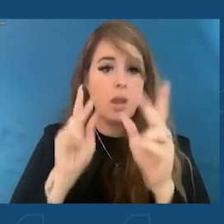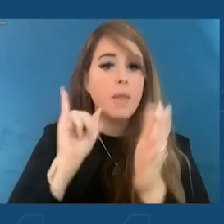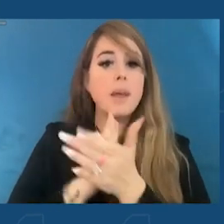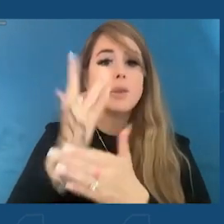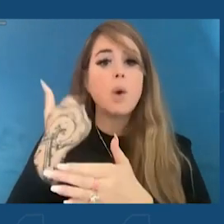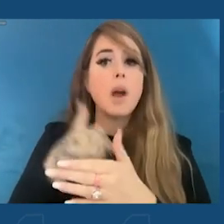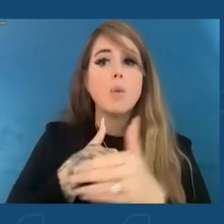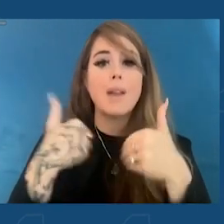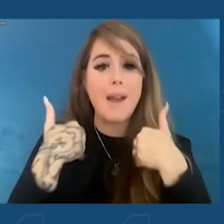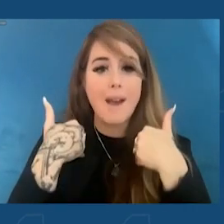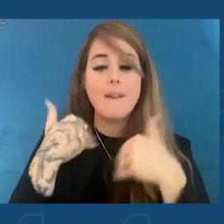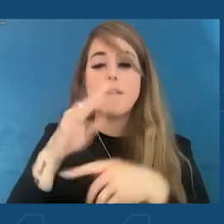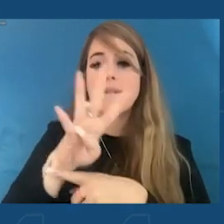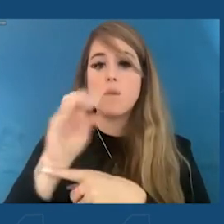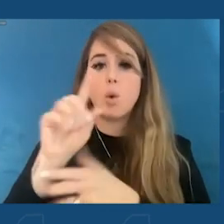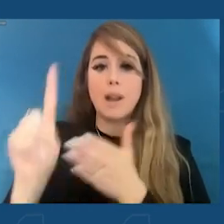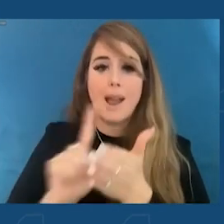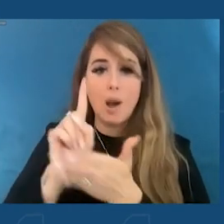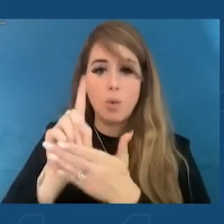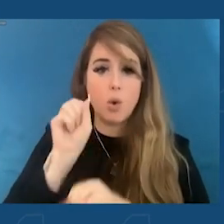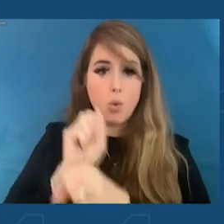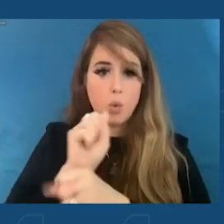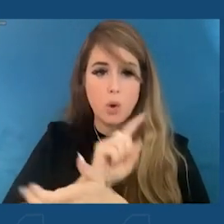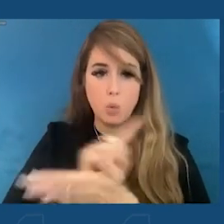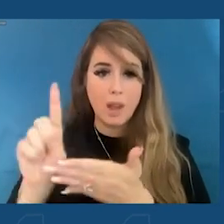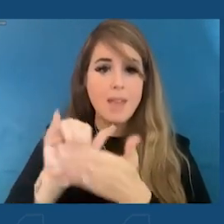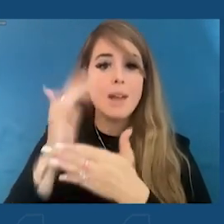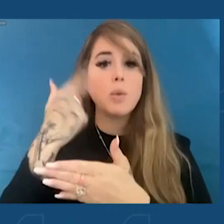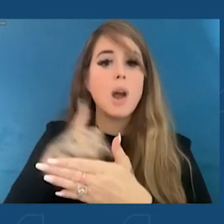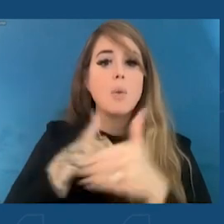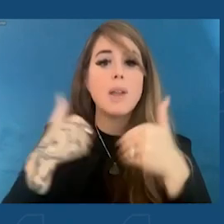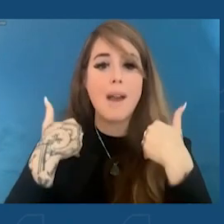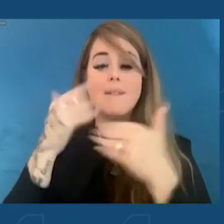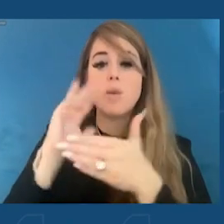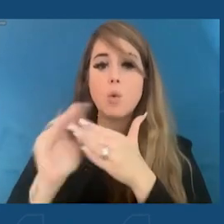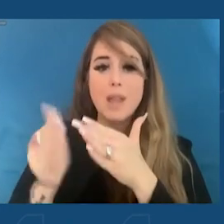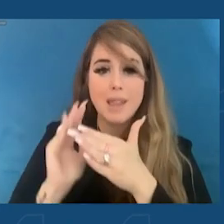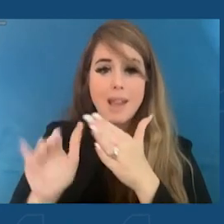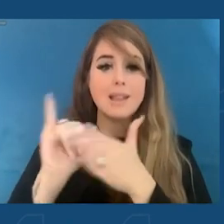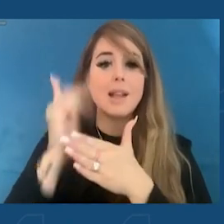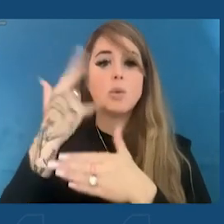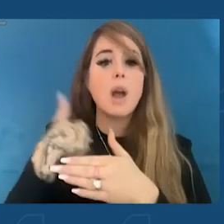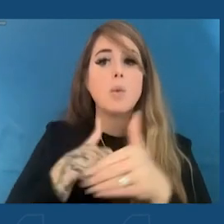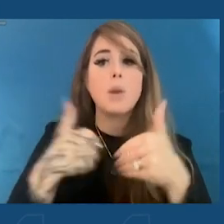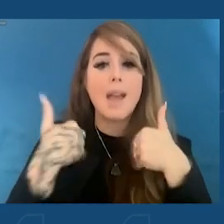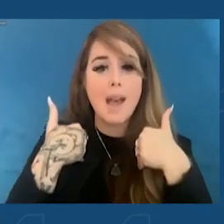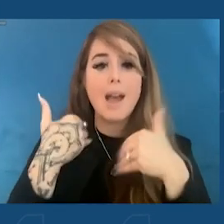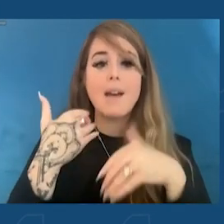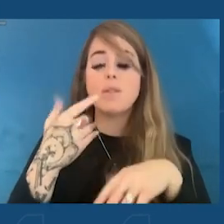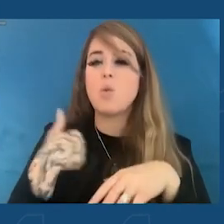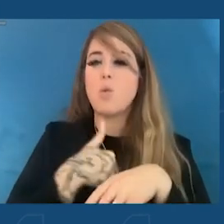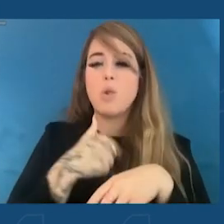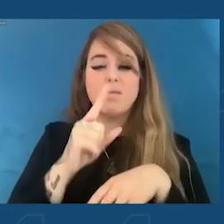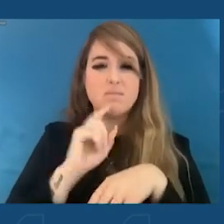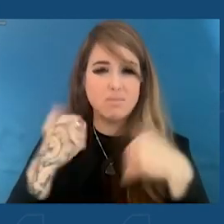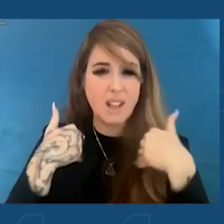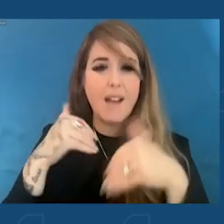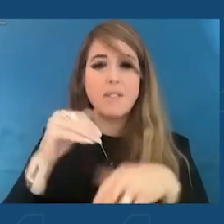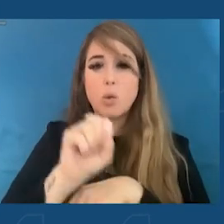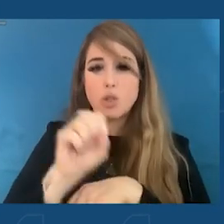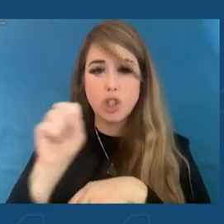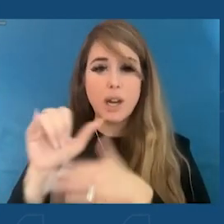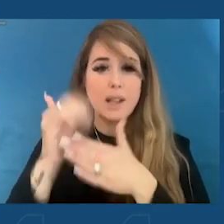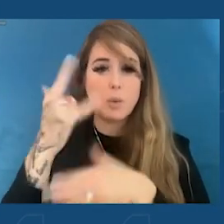have a 40-hour work week. That's why we have weekends. That's why we have Social Security. That's why we